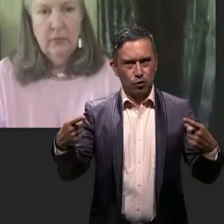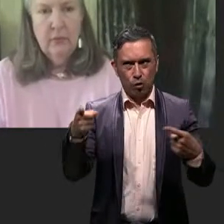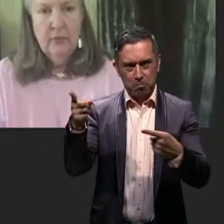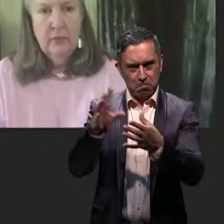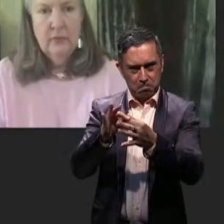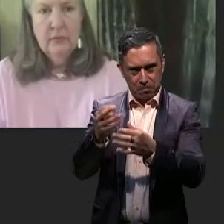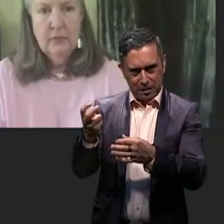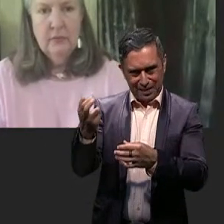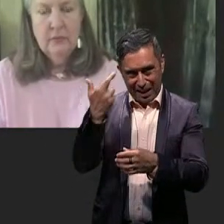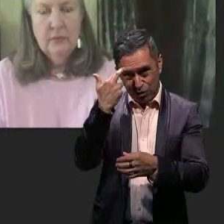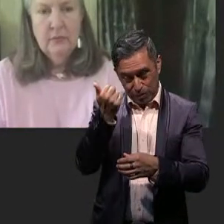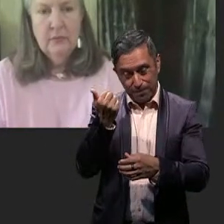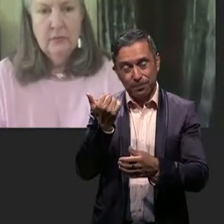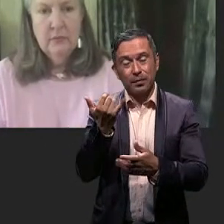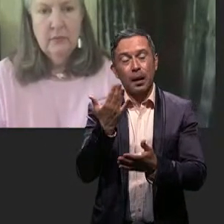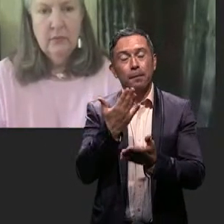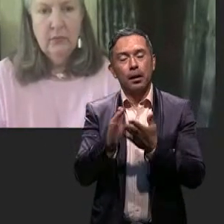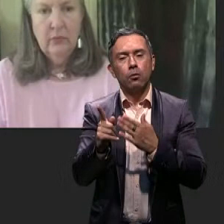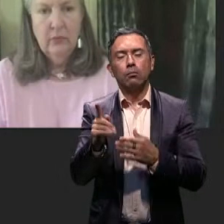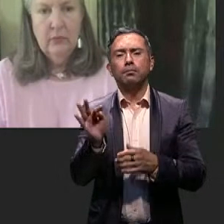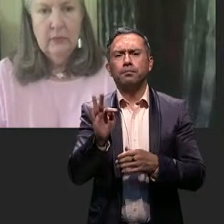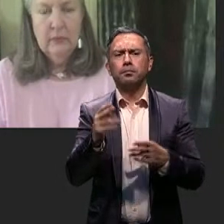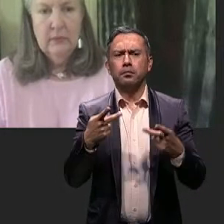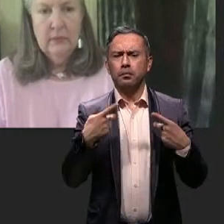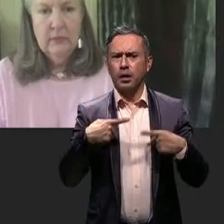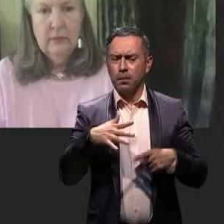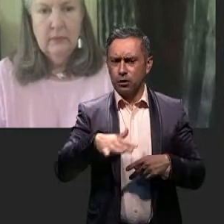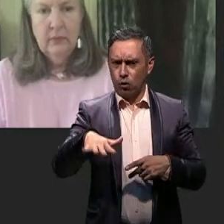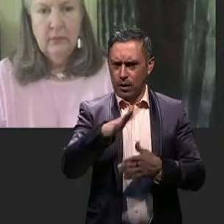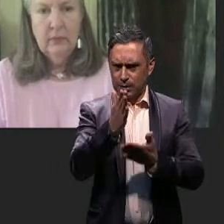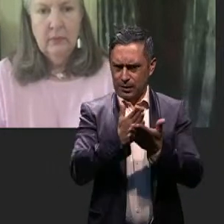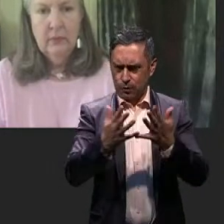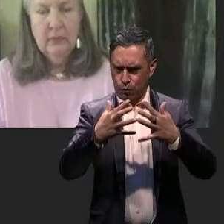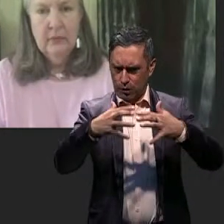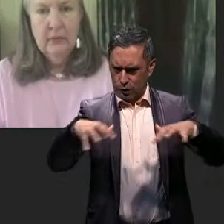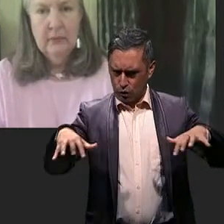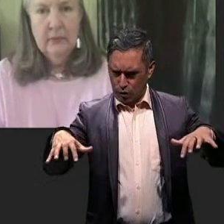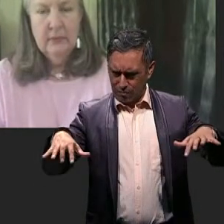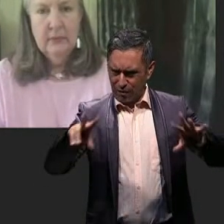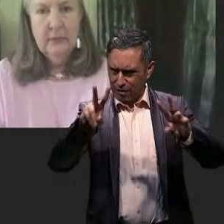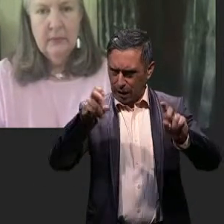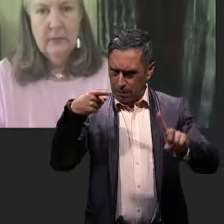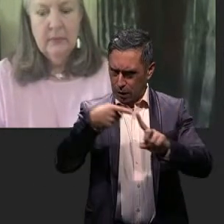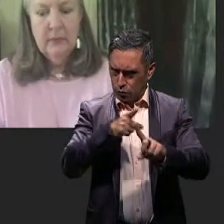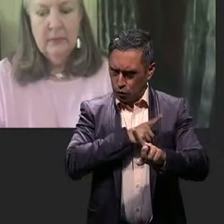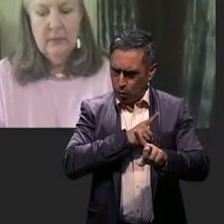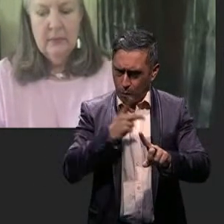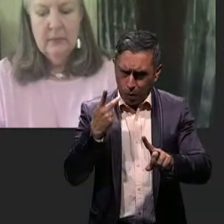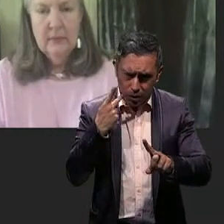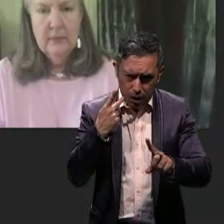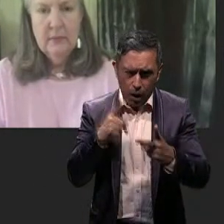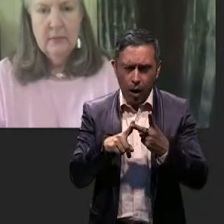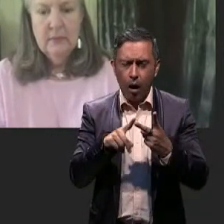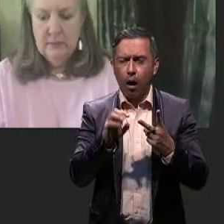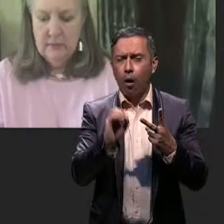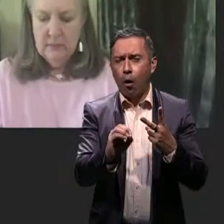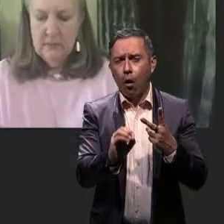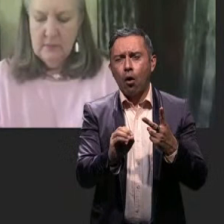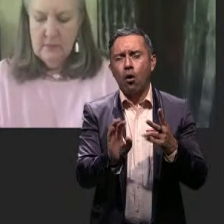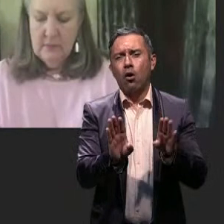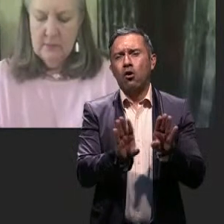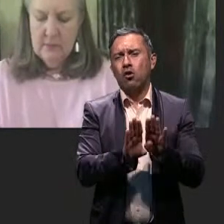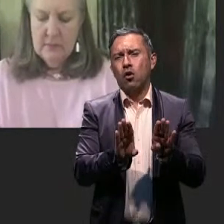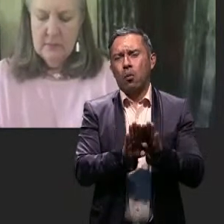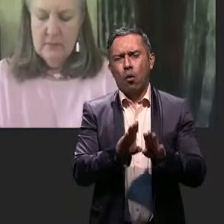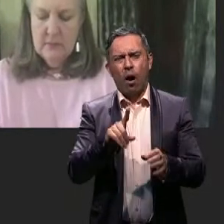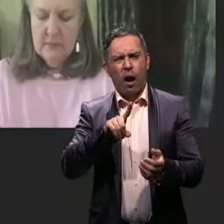like for you to elaborate a little bit if this is a political polarization or if it has to